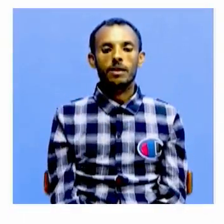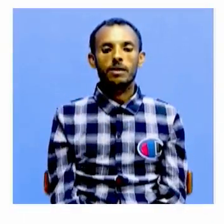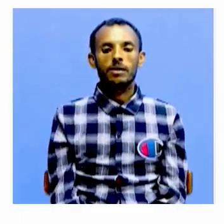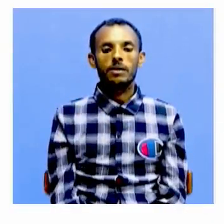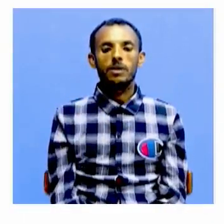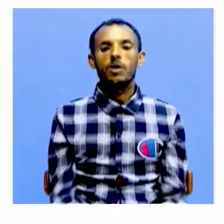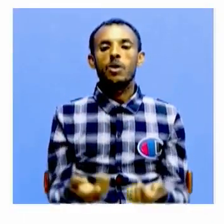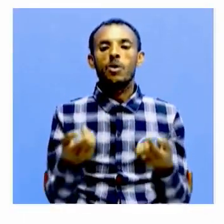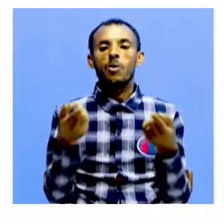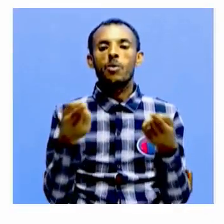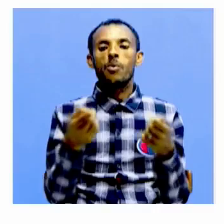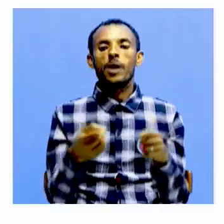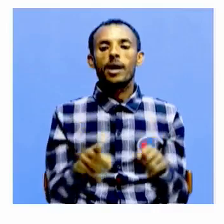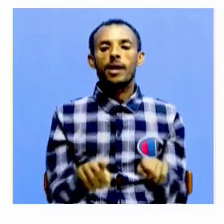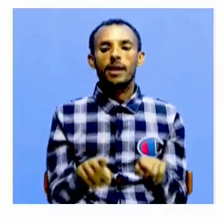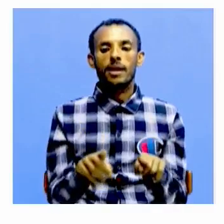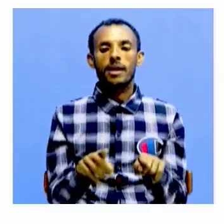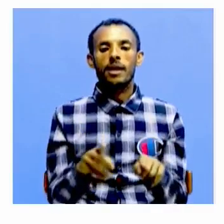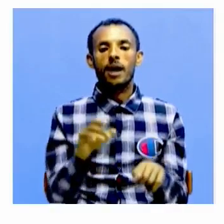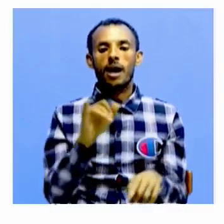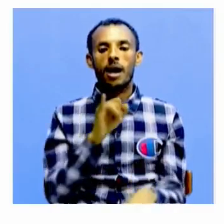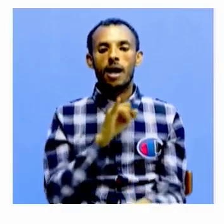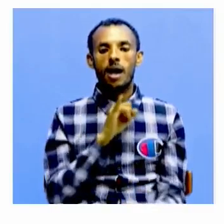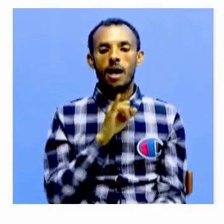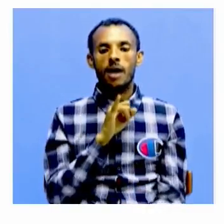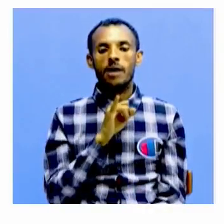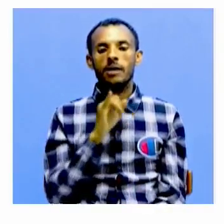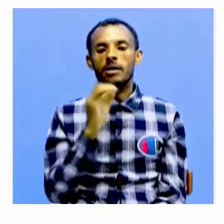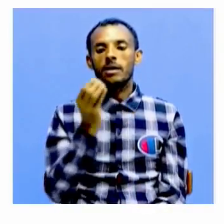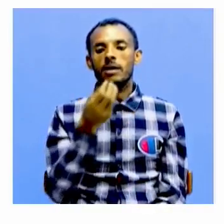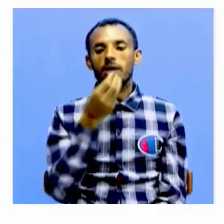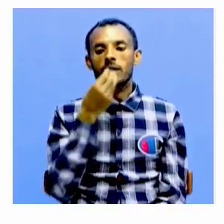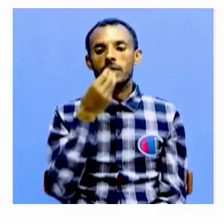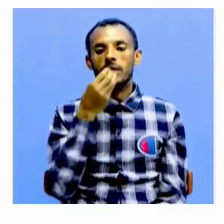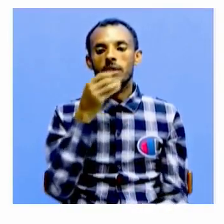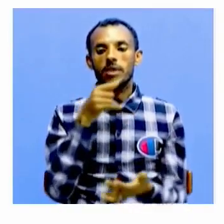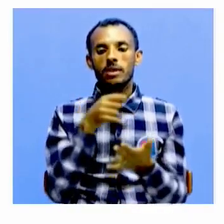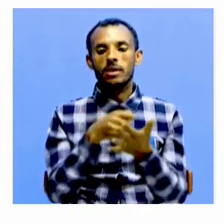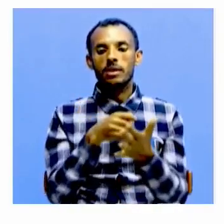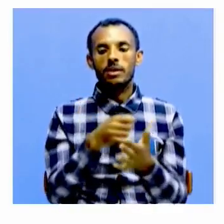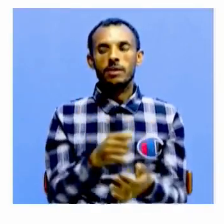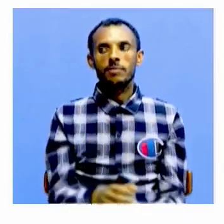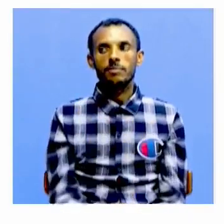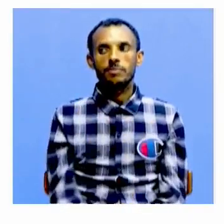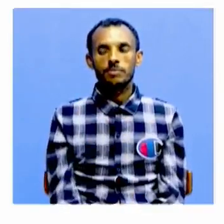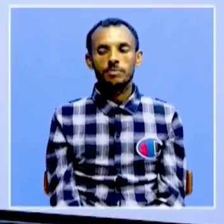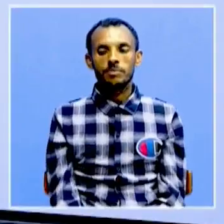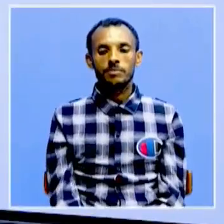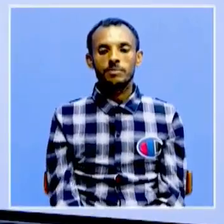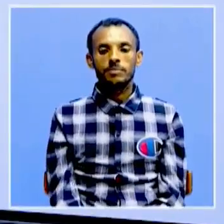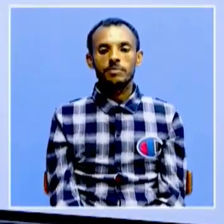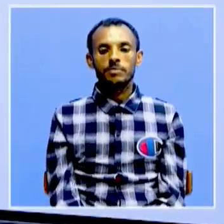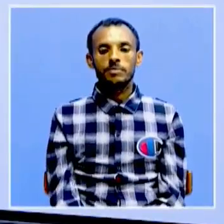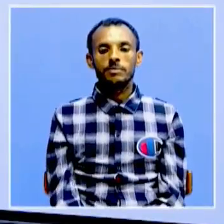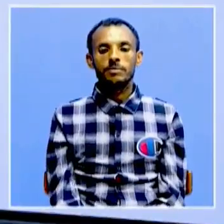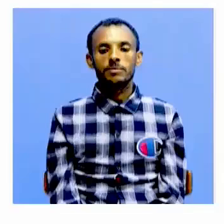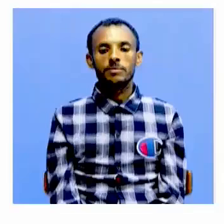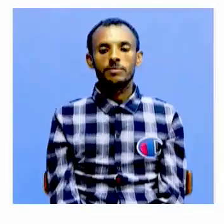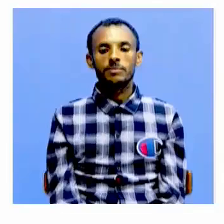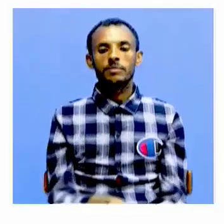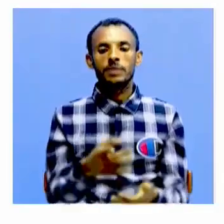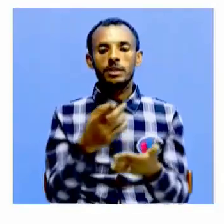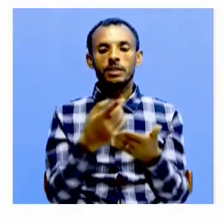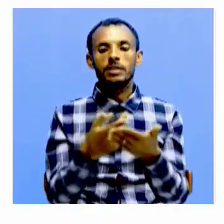when I eat it. Then this